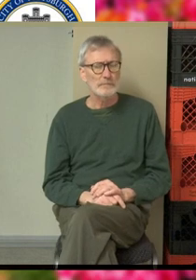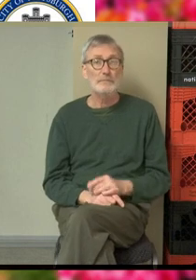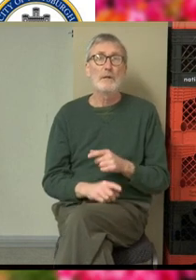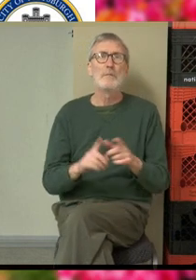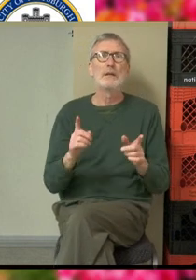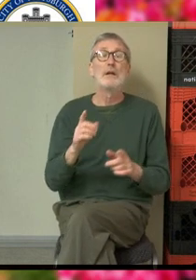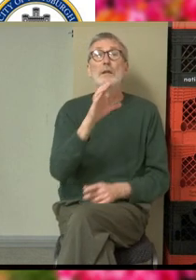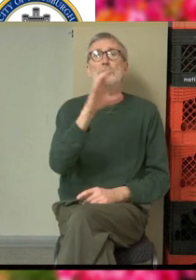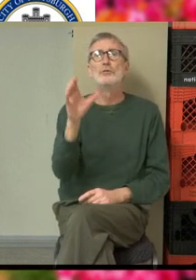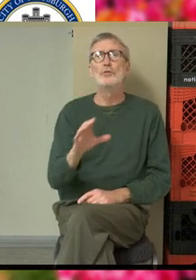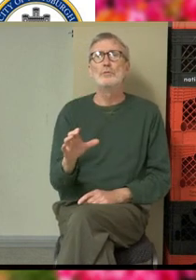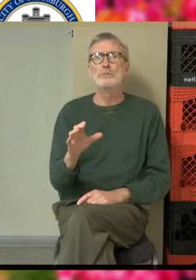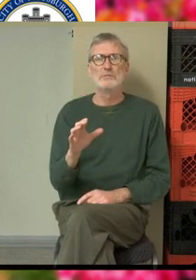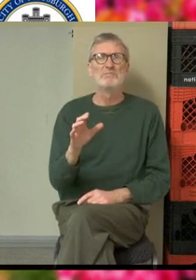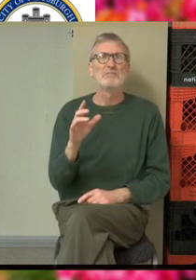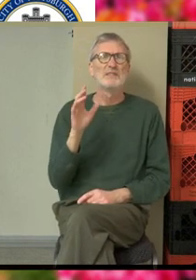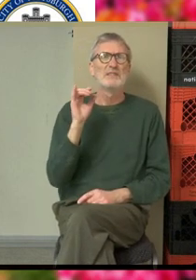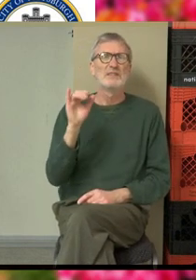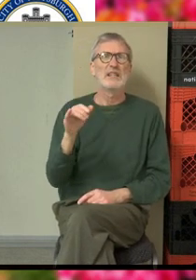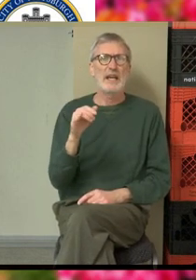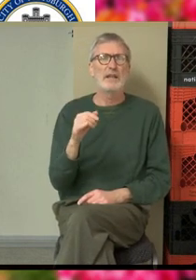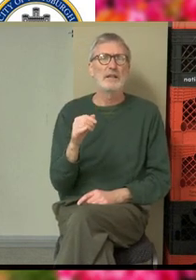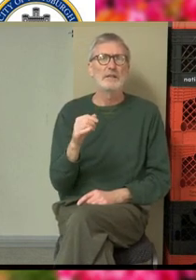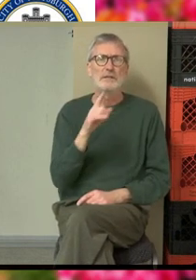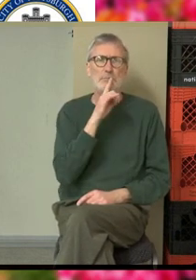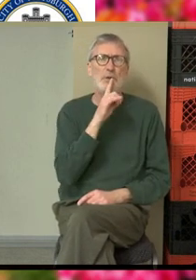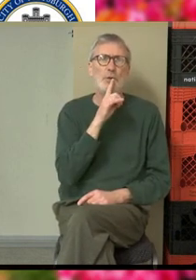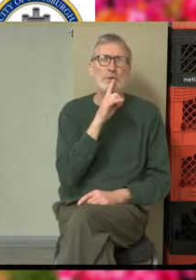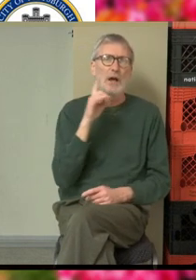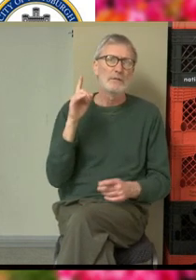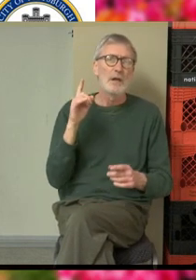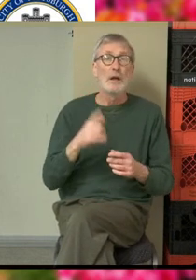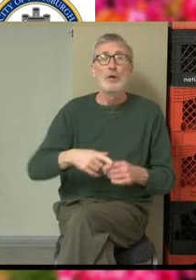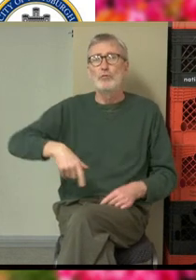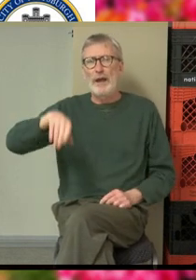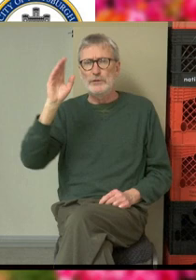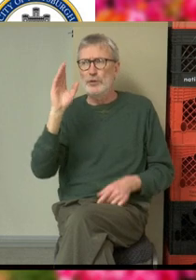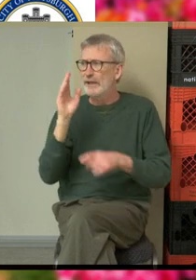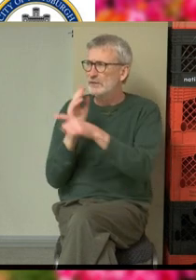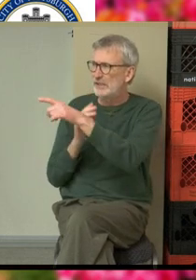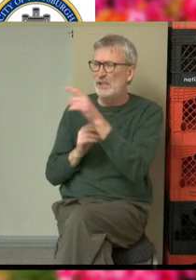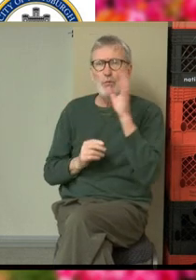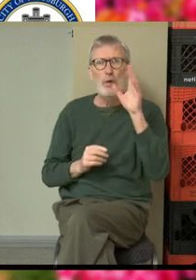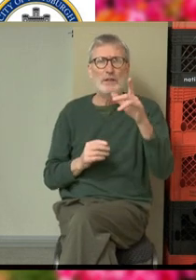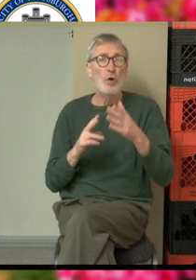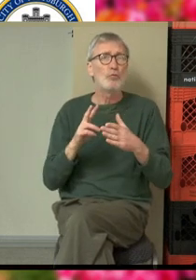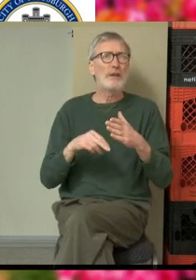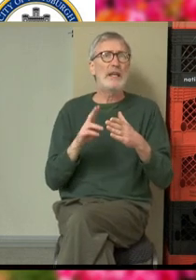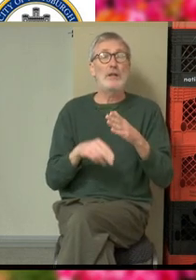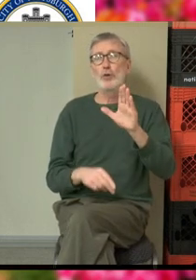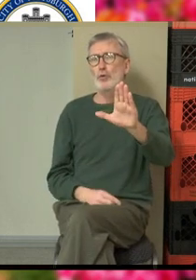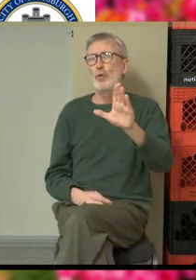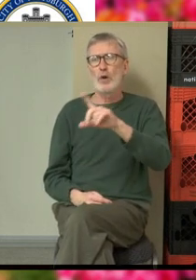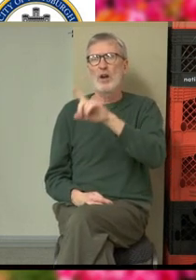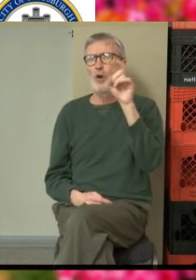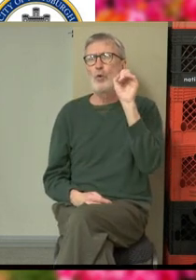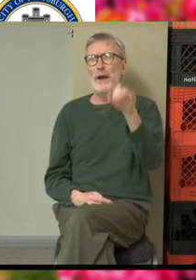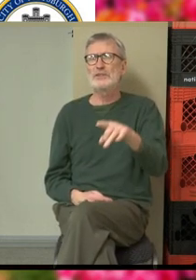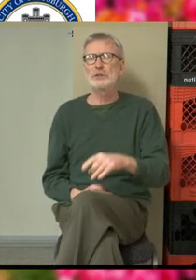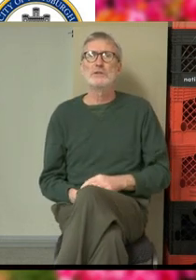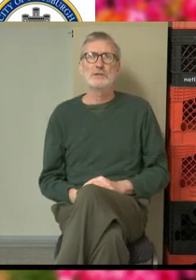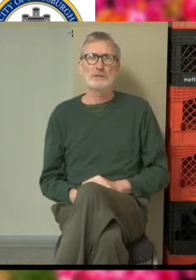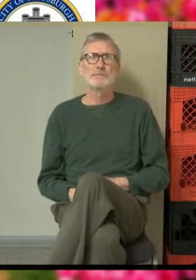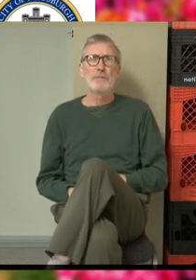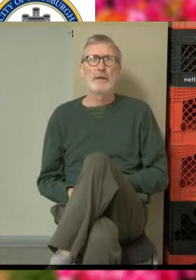you remain muted. Raise your hand if you have questions. Laura can read any questions out of the chat. We'll make sure they get asked in the